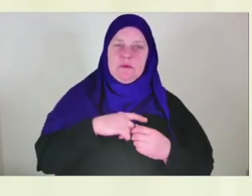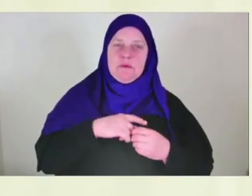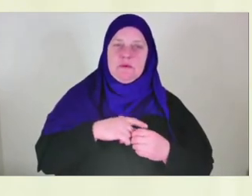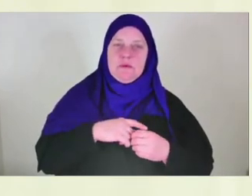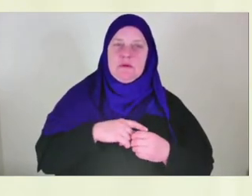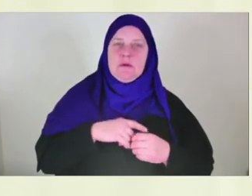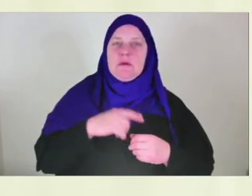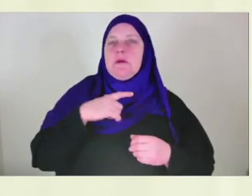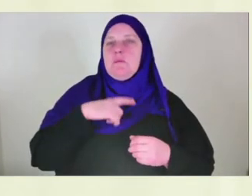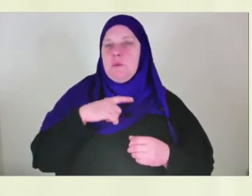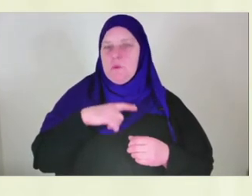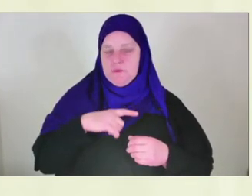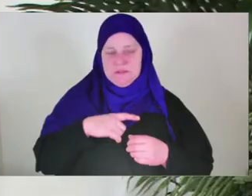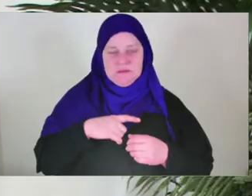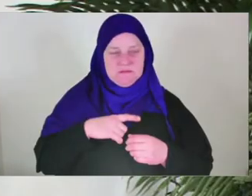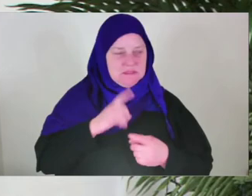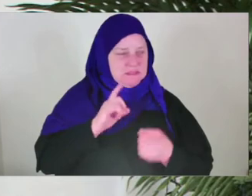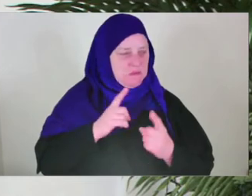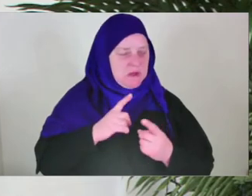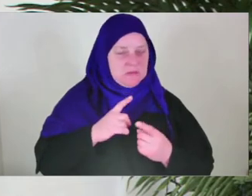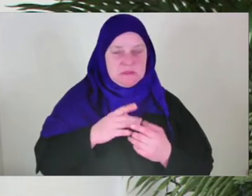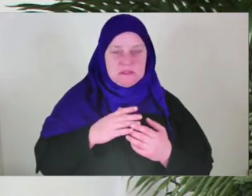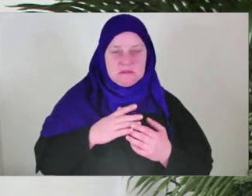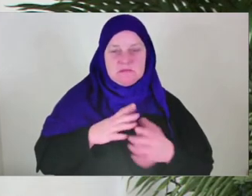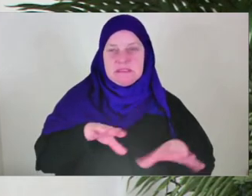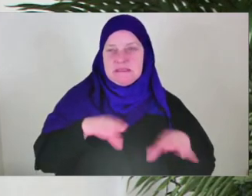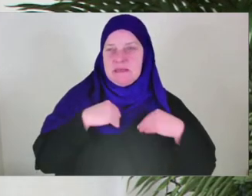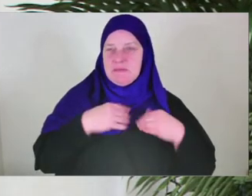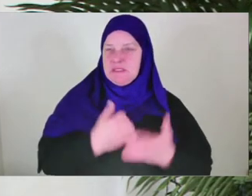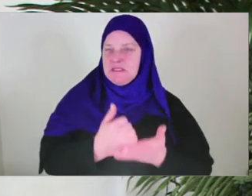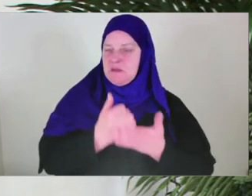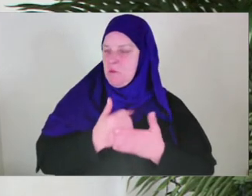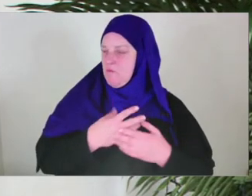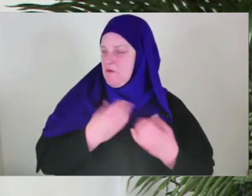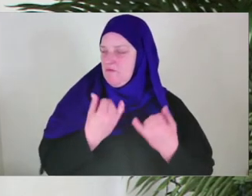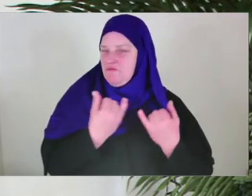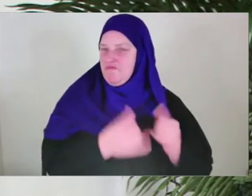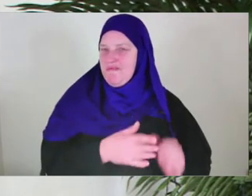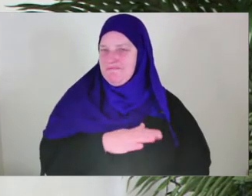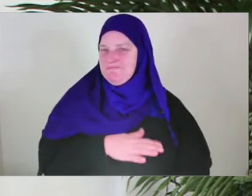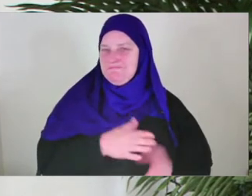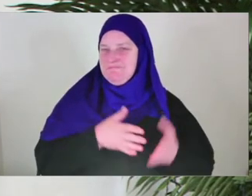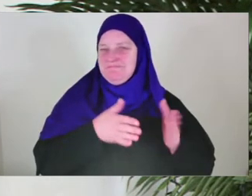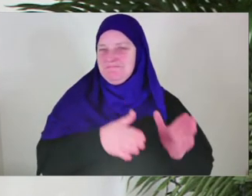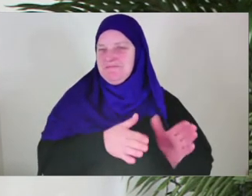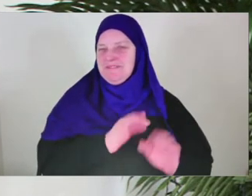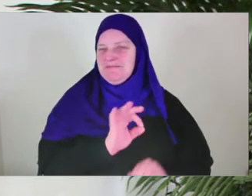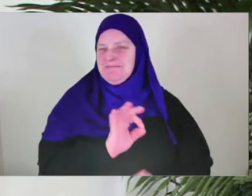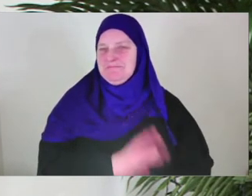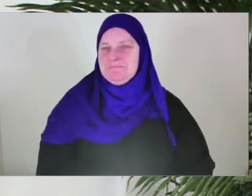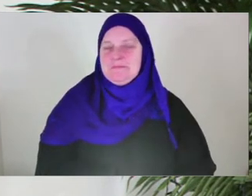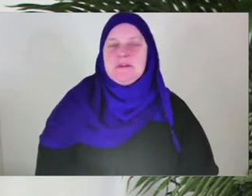the establishment. Of course. Understood. Sheikh, thank you for that bit of brief